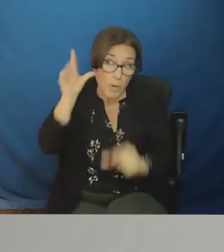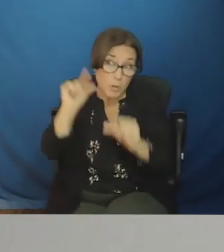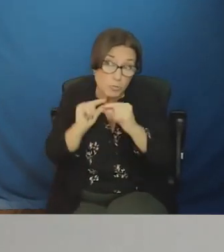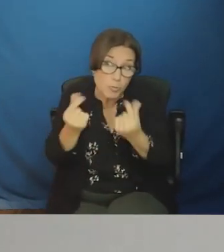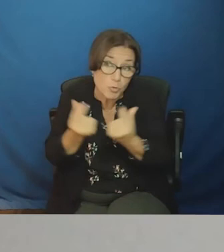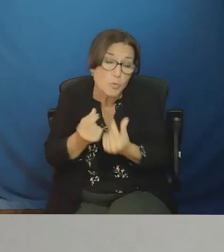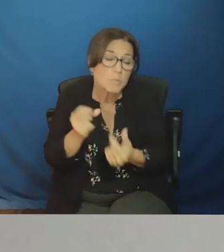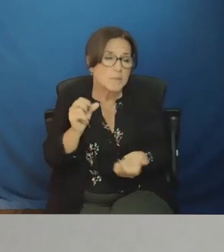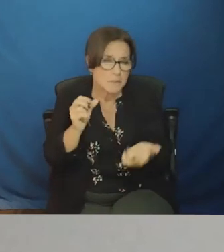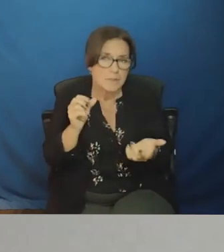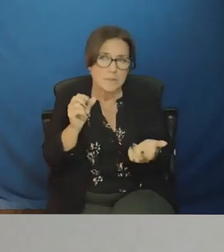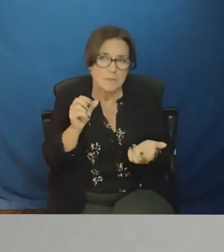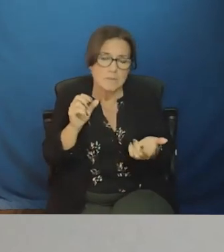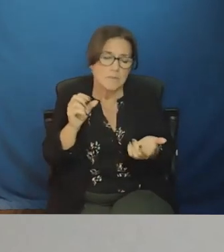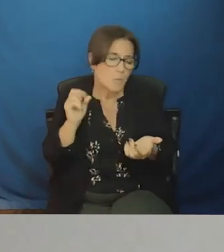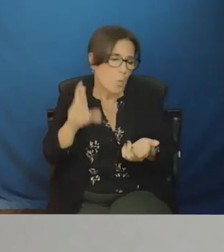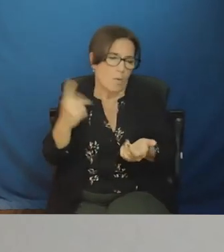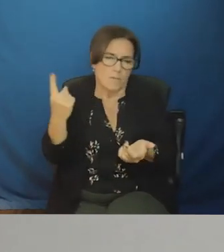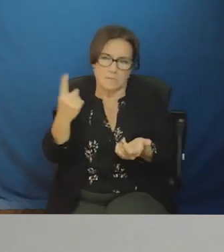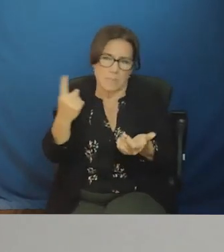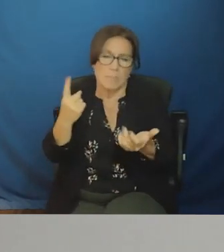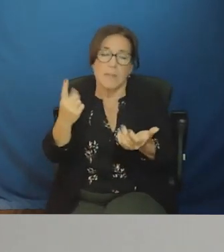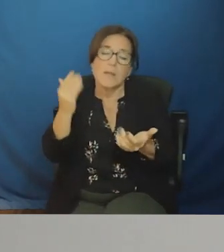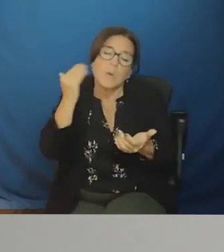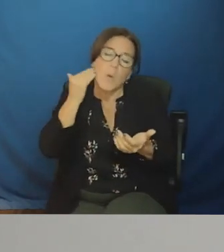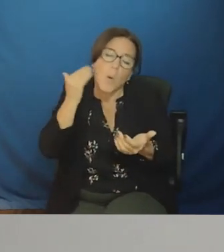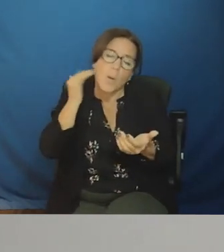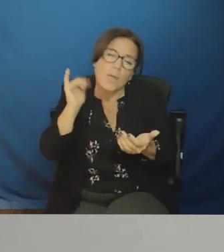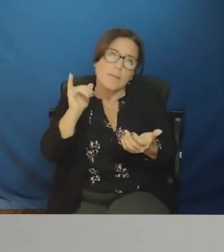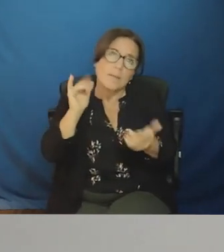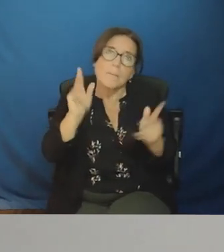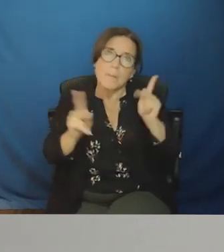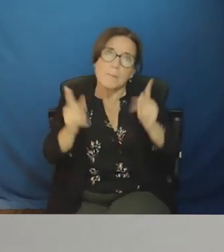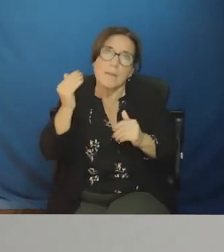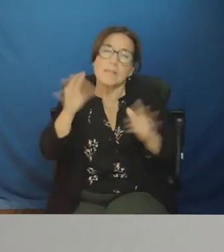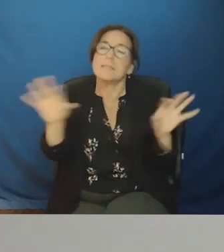some success and we are moving in the good direction. Okay.